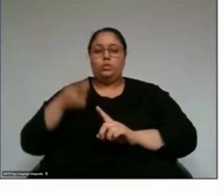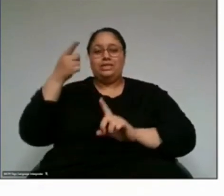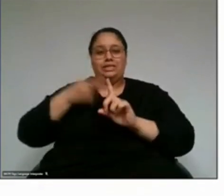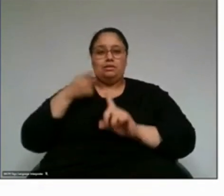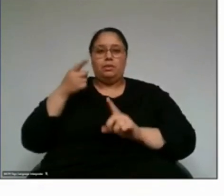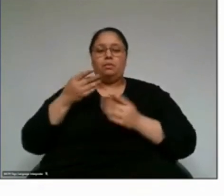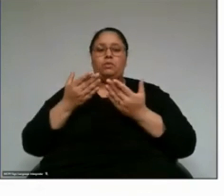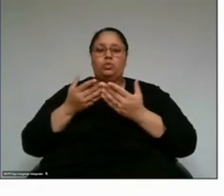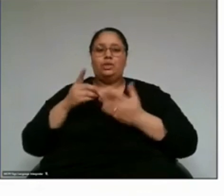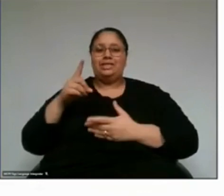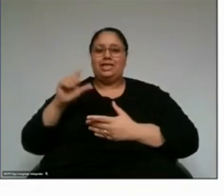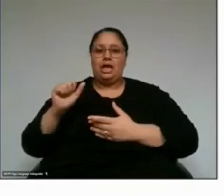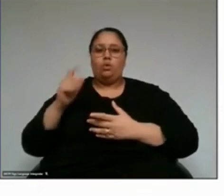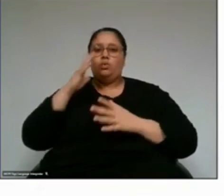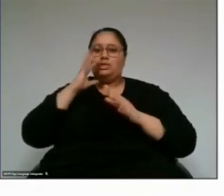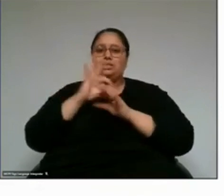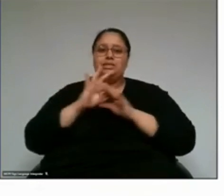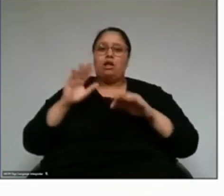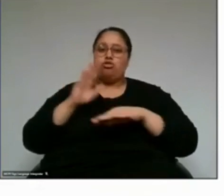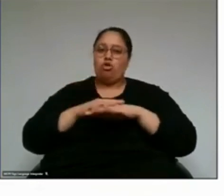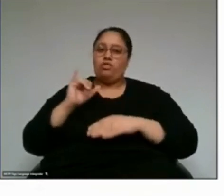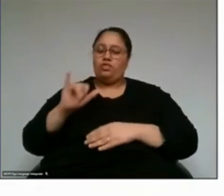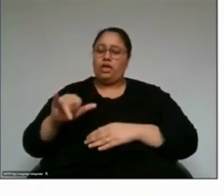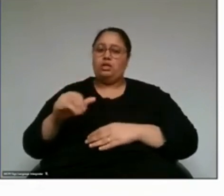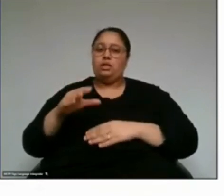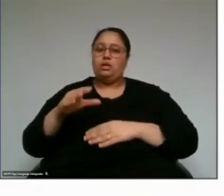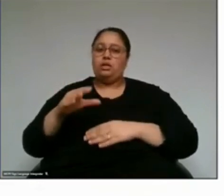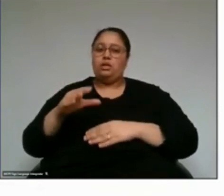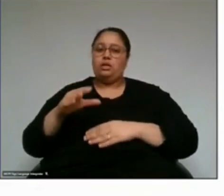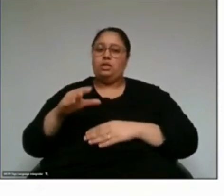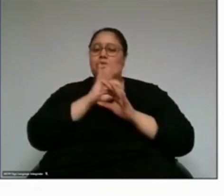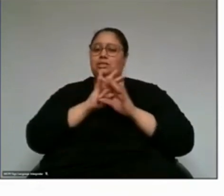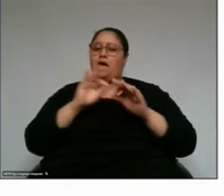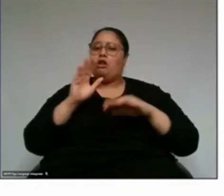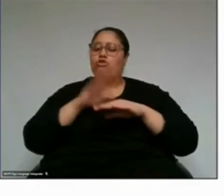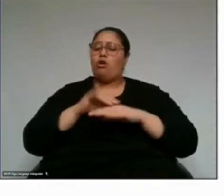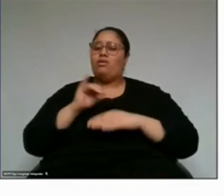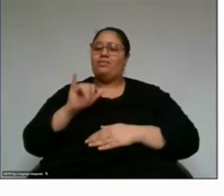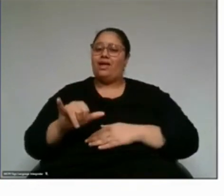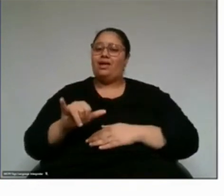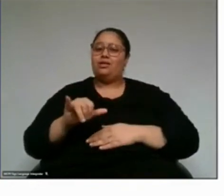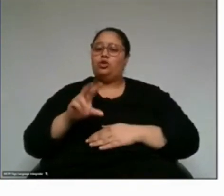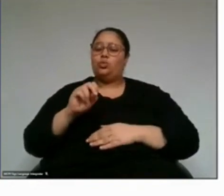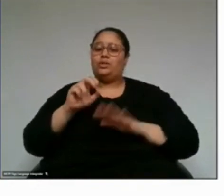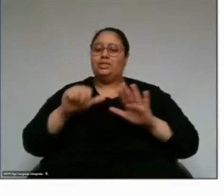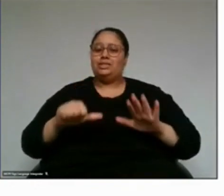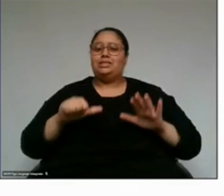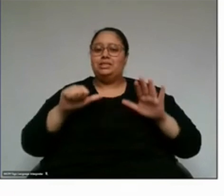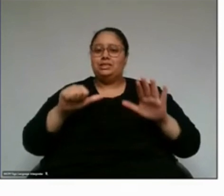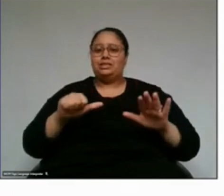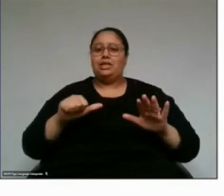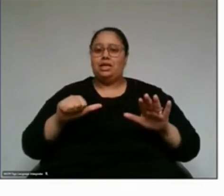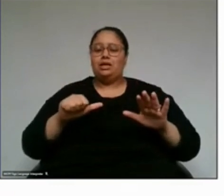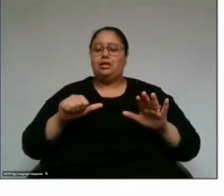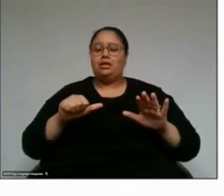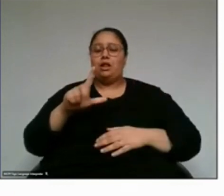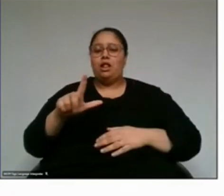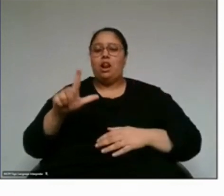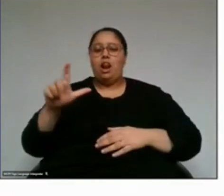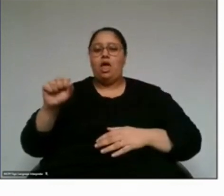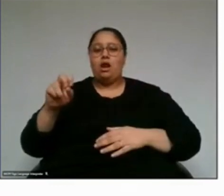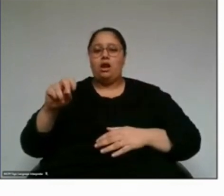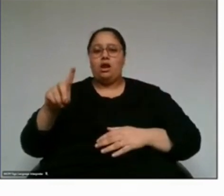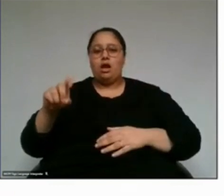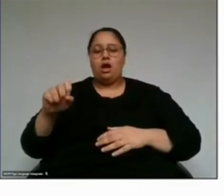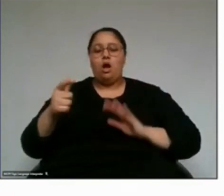school. The DA was silent on that. Member Christians was silent on that. In 2016, Daniel Linder,